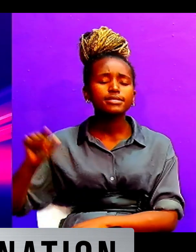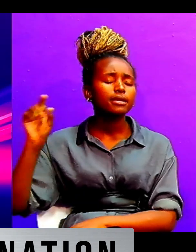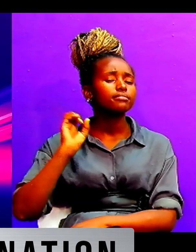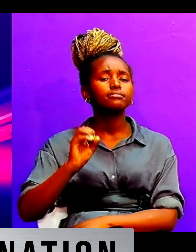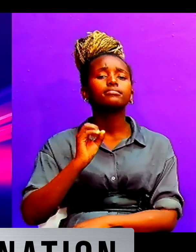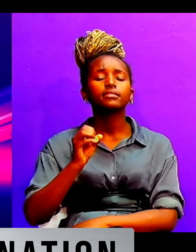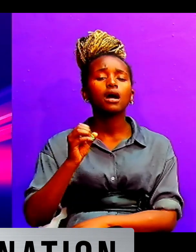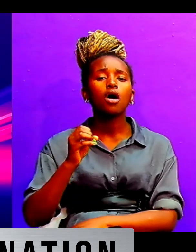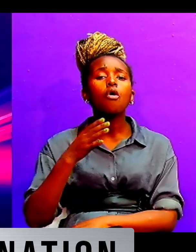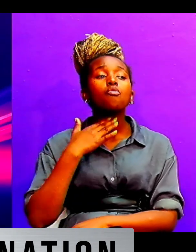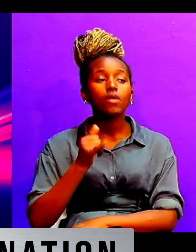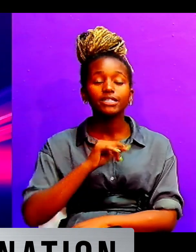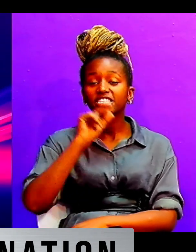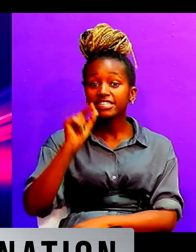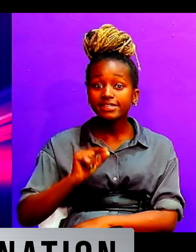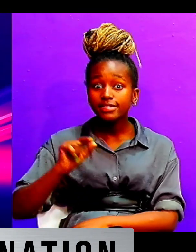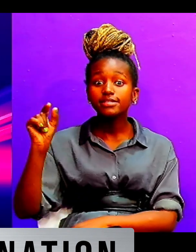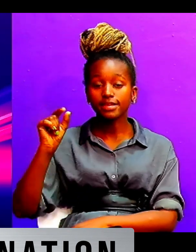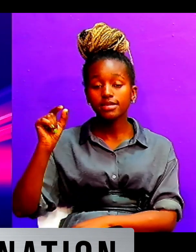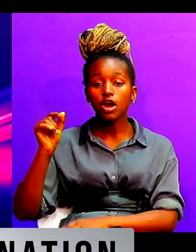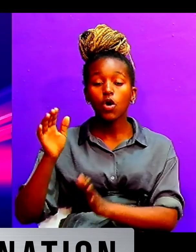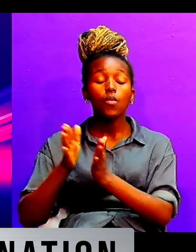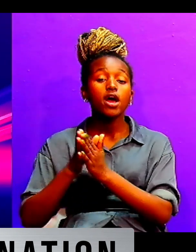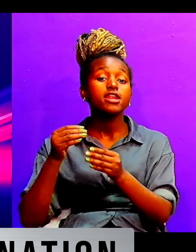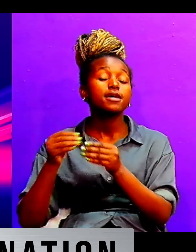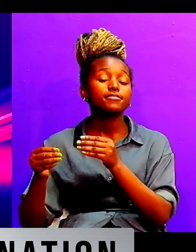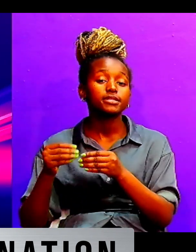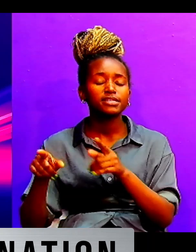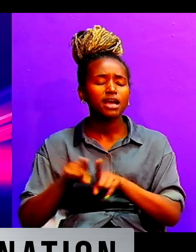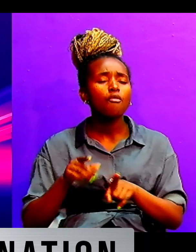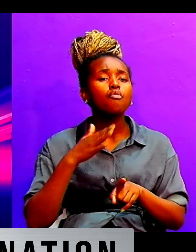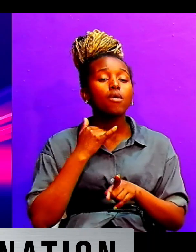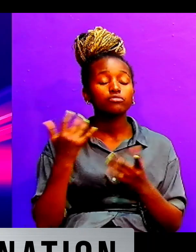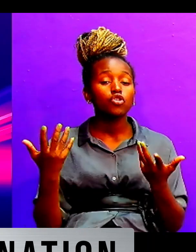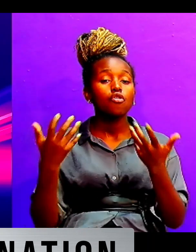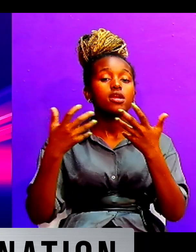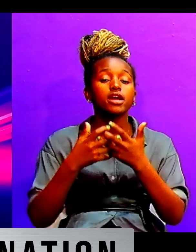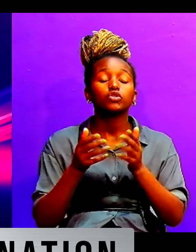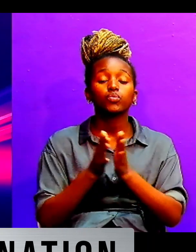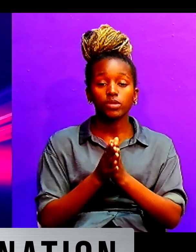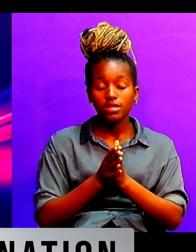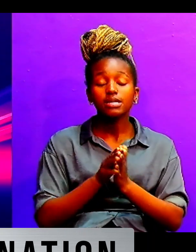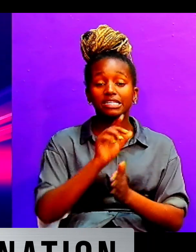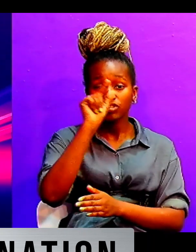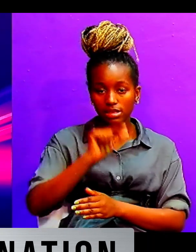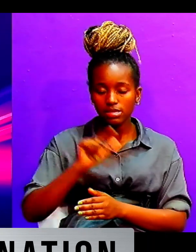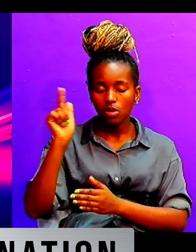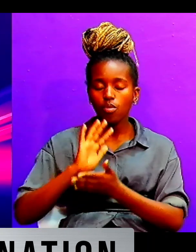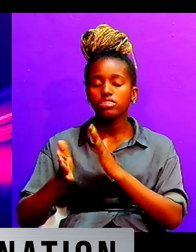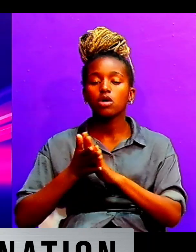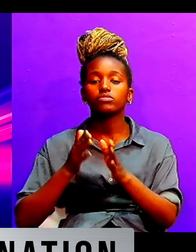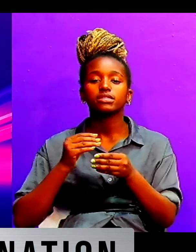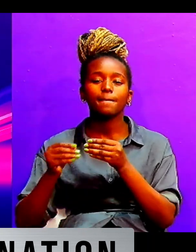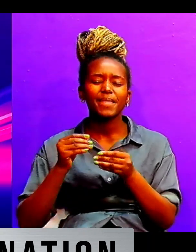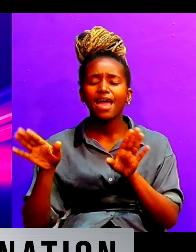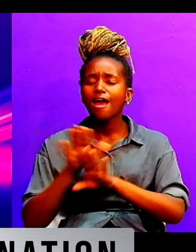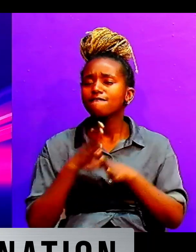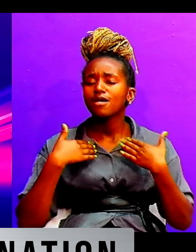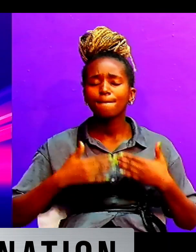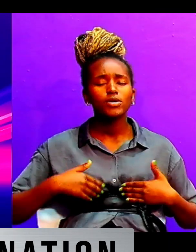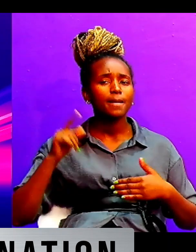help us. We only need them to collaborate with us. Okay. So everyone needs to collaborate